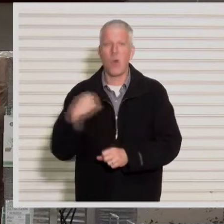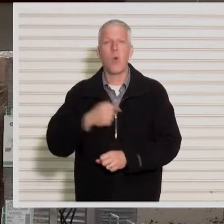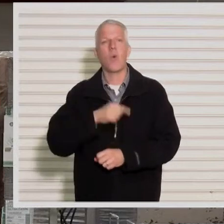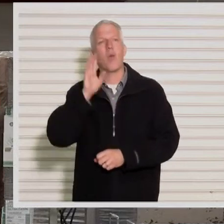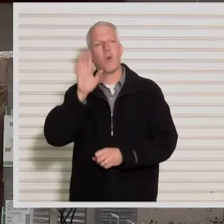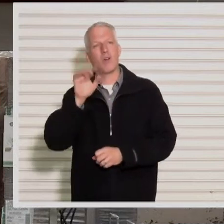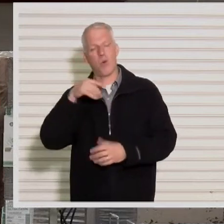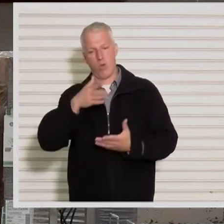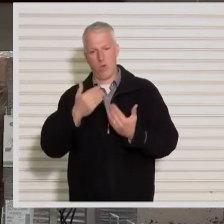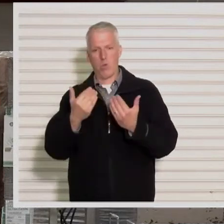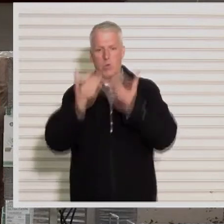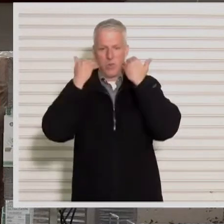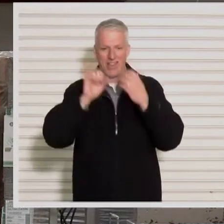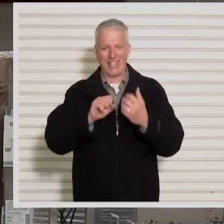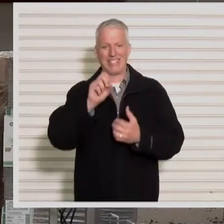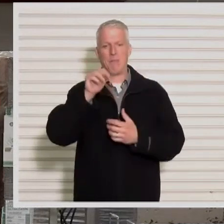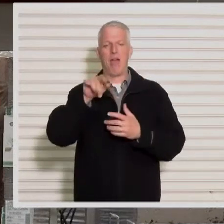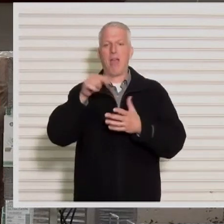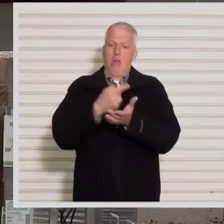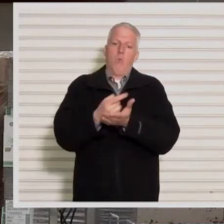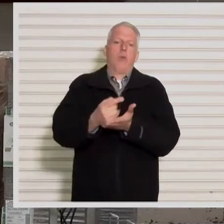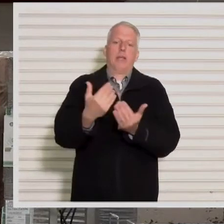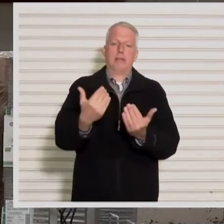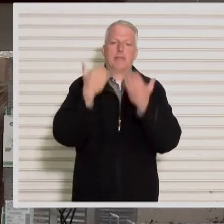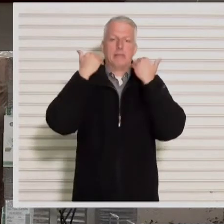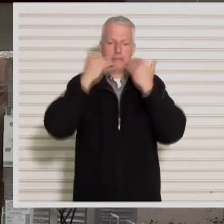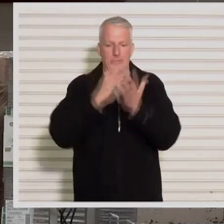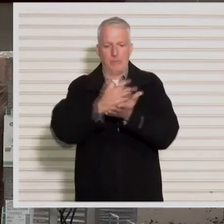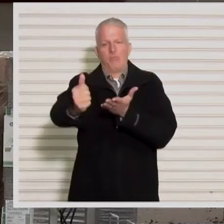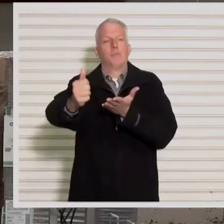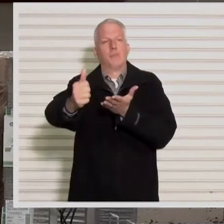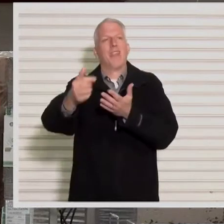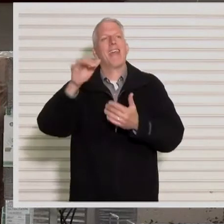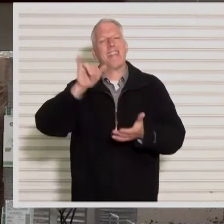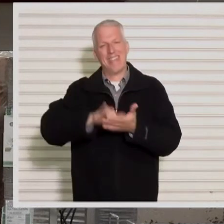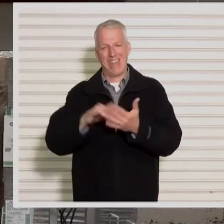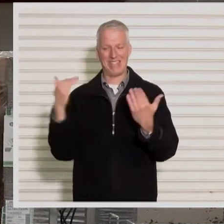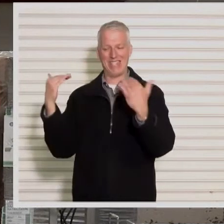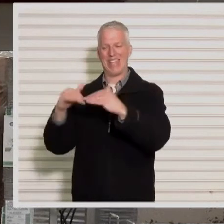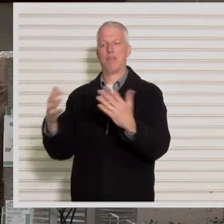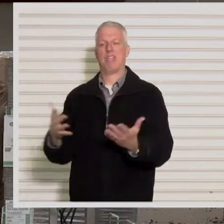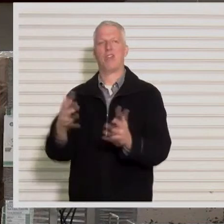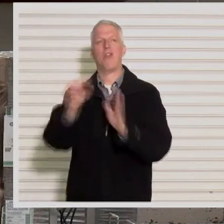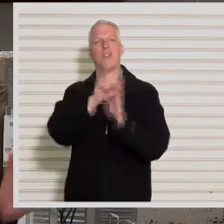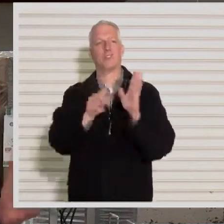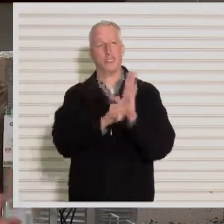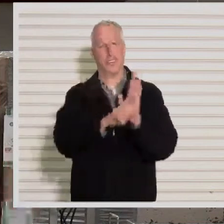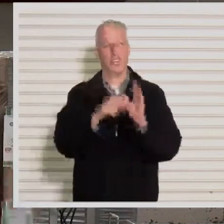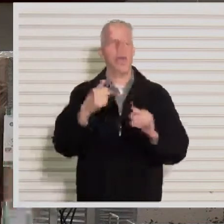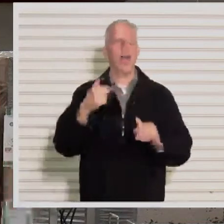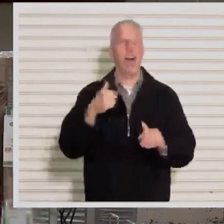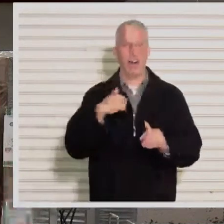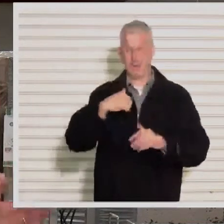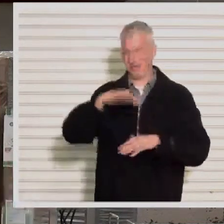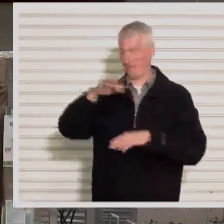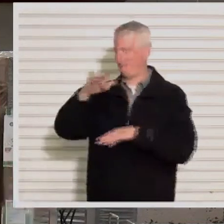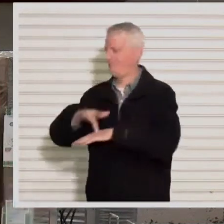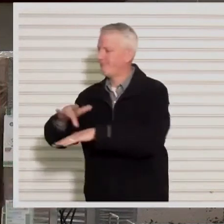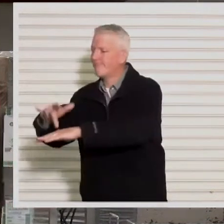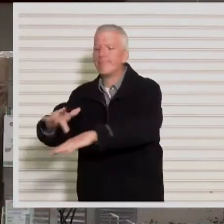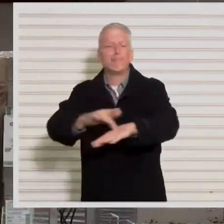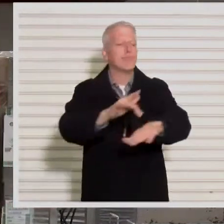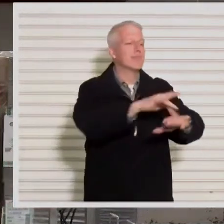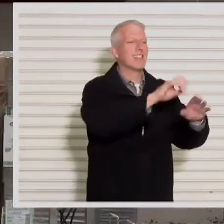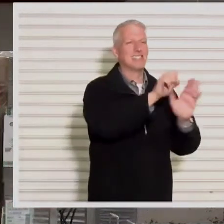that supply in less than a week. And that's the constraint in this state. I've been up and down this state in